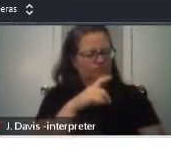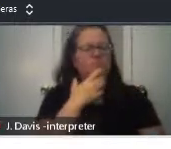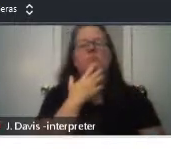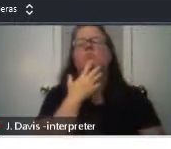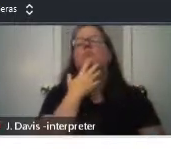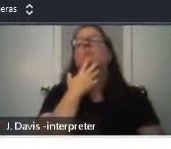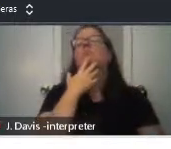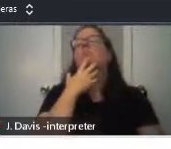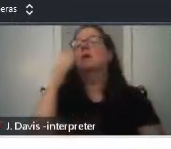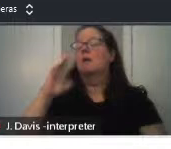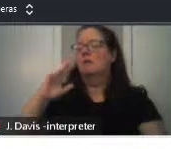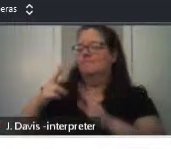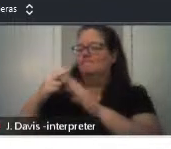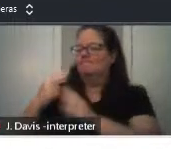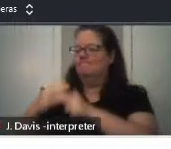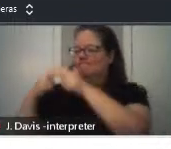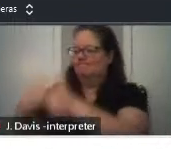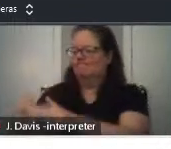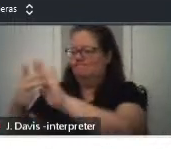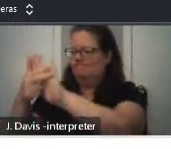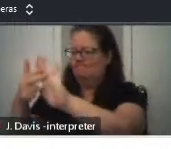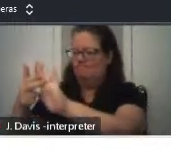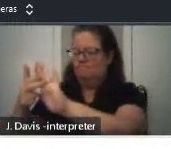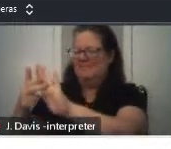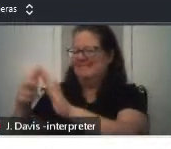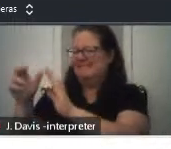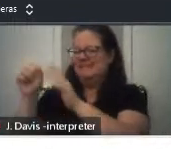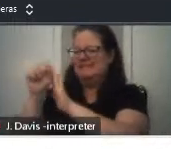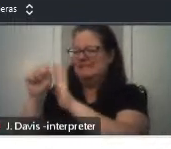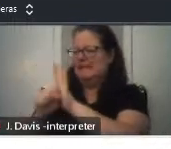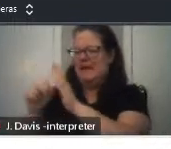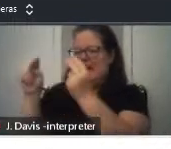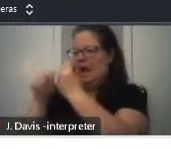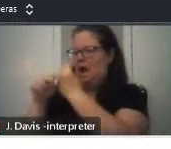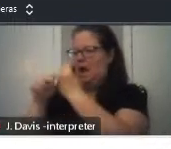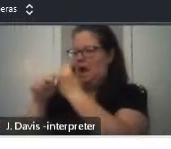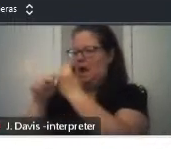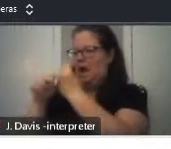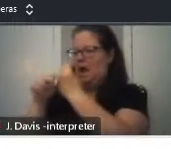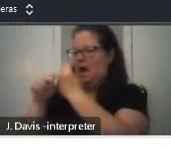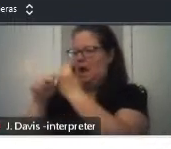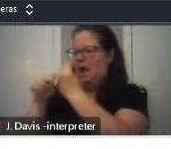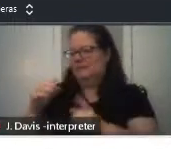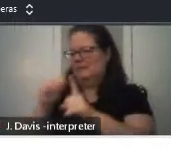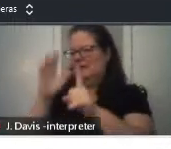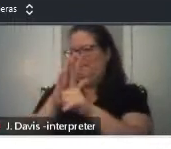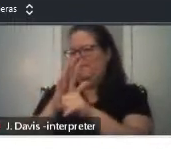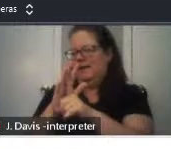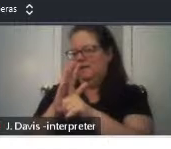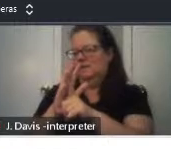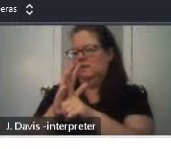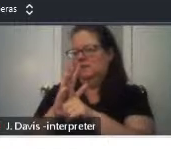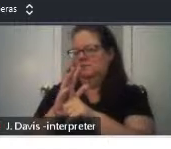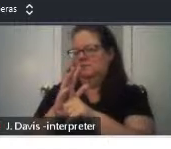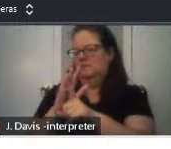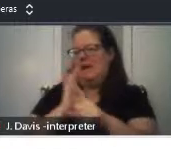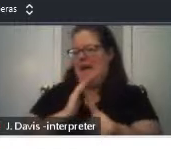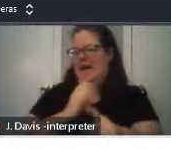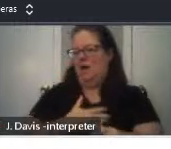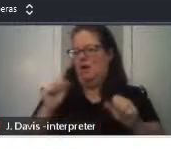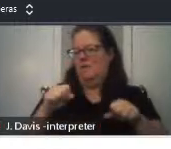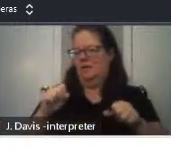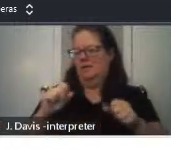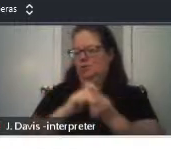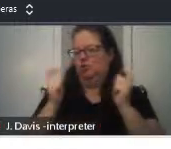The designation as a state highway would have no bearing on our ability, the council's ability to rezone this property. Okay, because